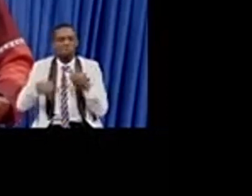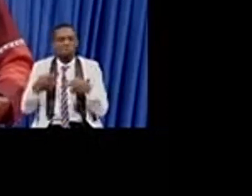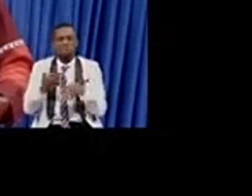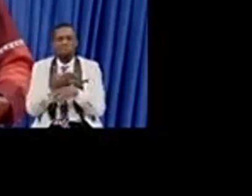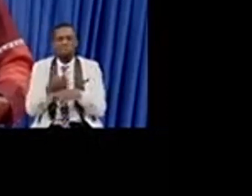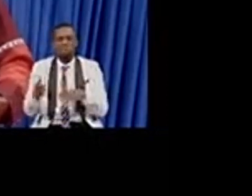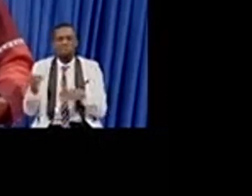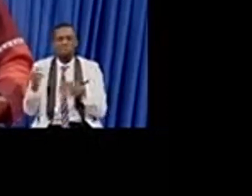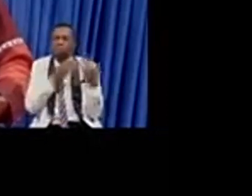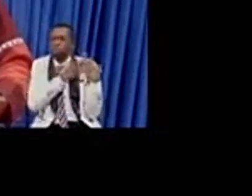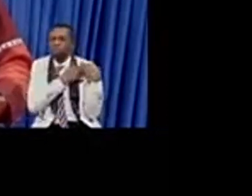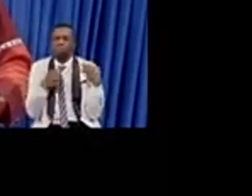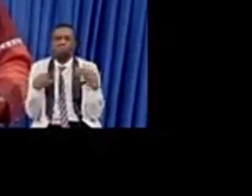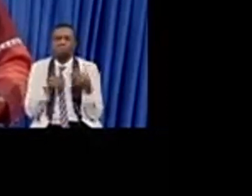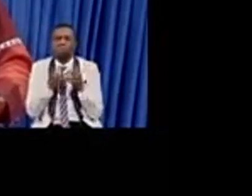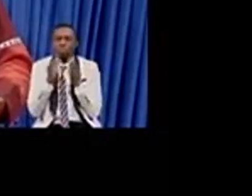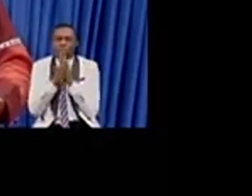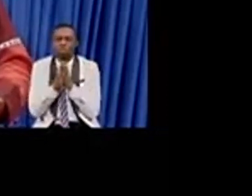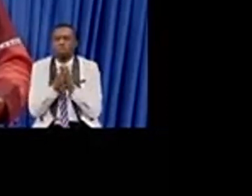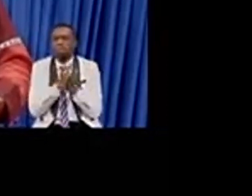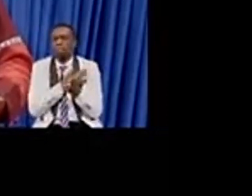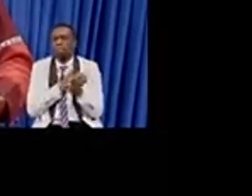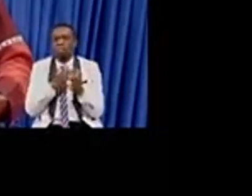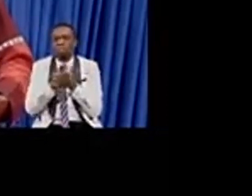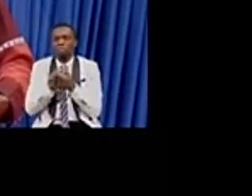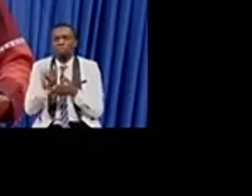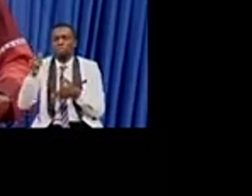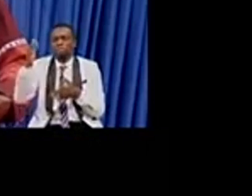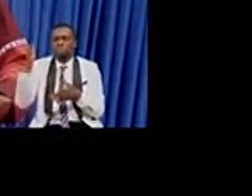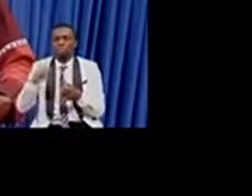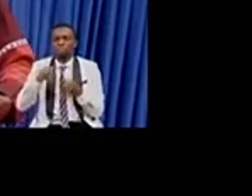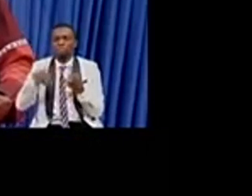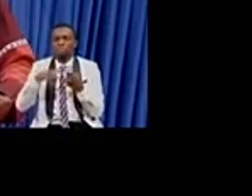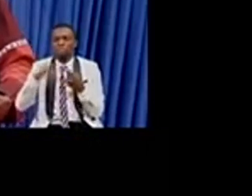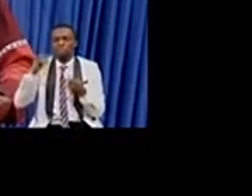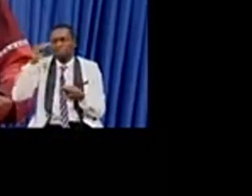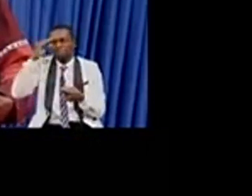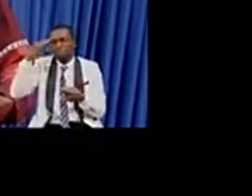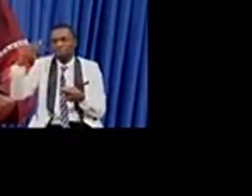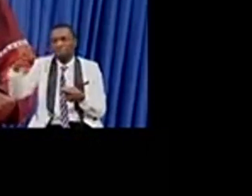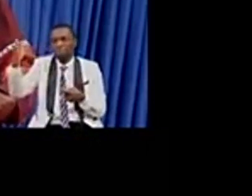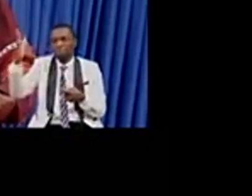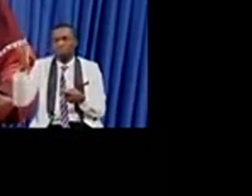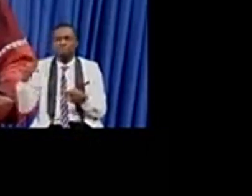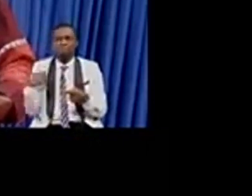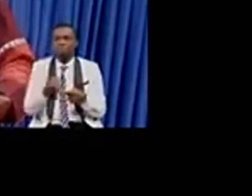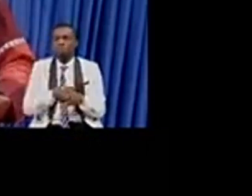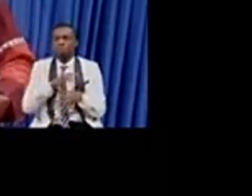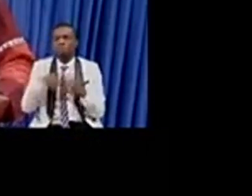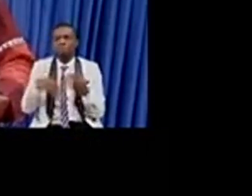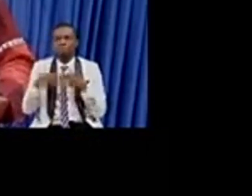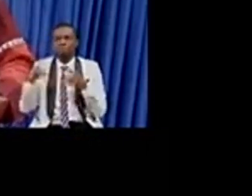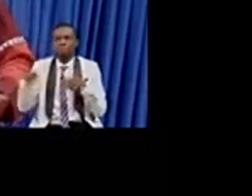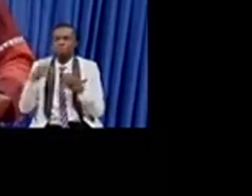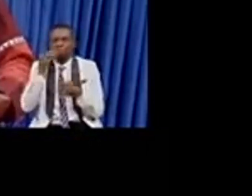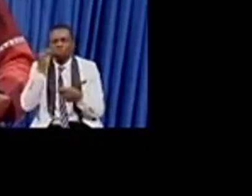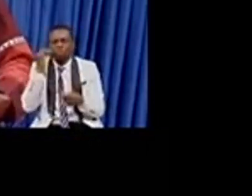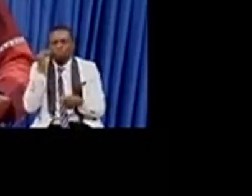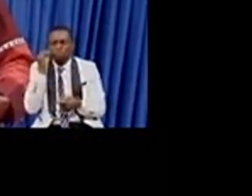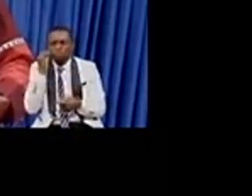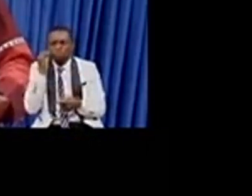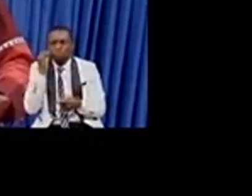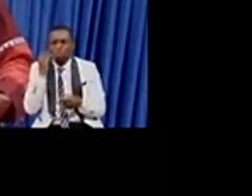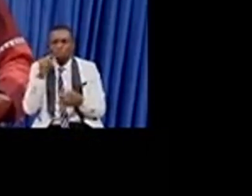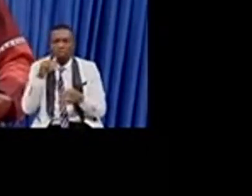prayed and believed God when the man of God prayed. After that night, we went at Ubi Okodia where we are lodging at